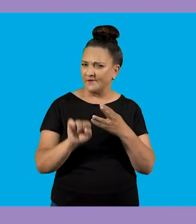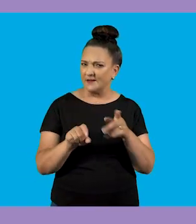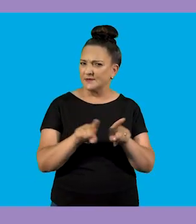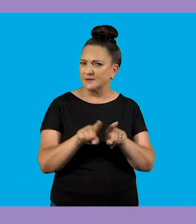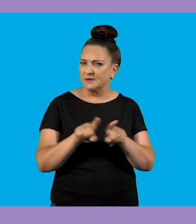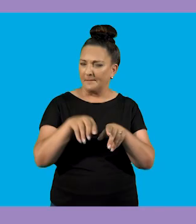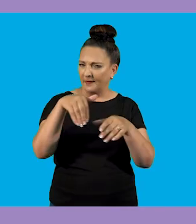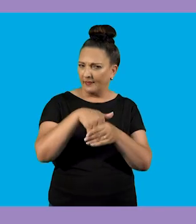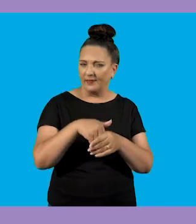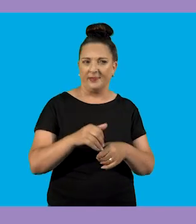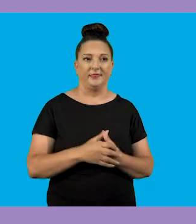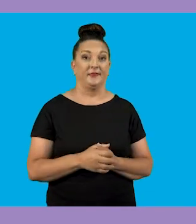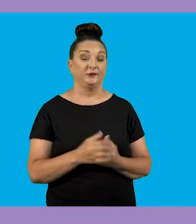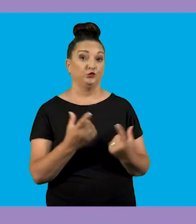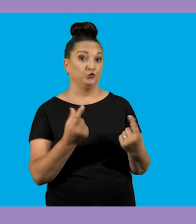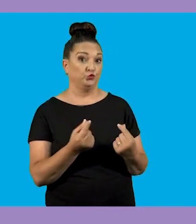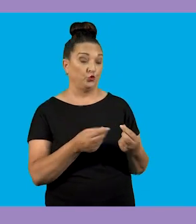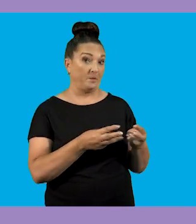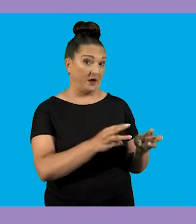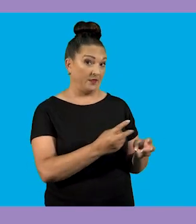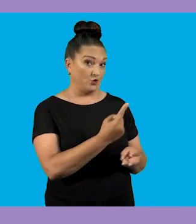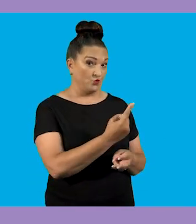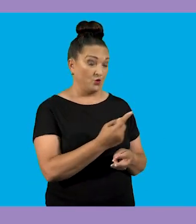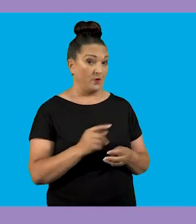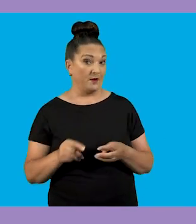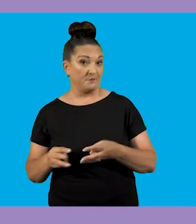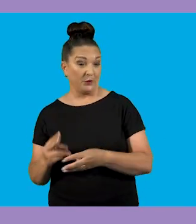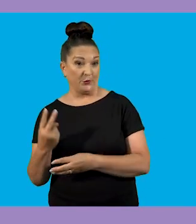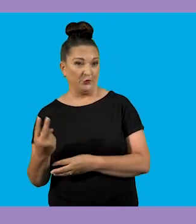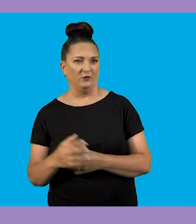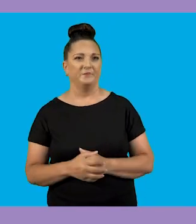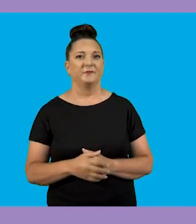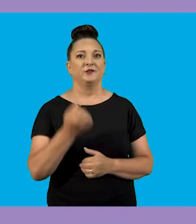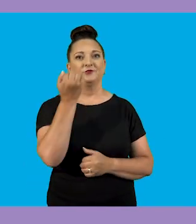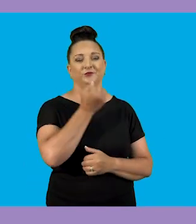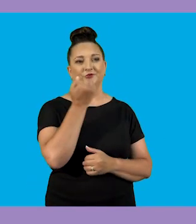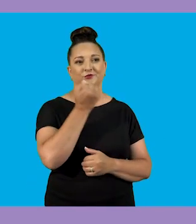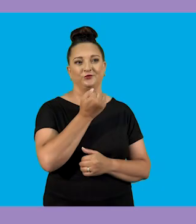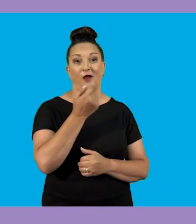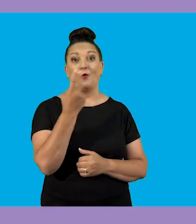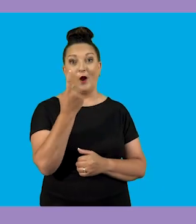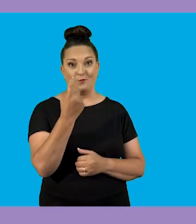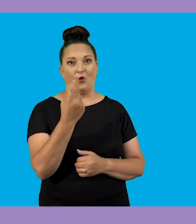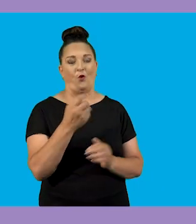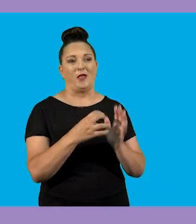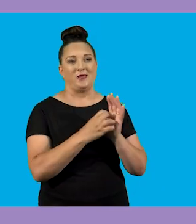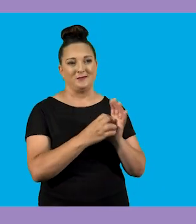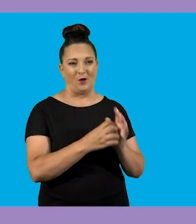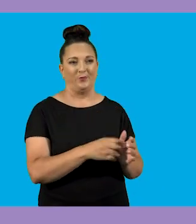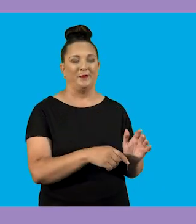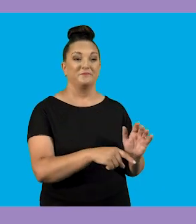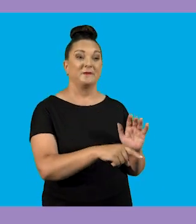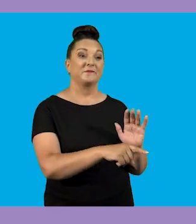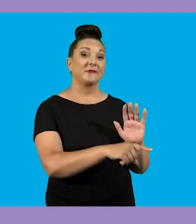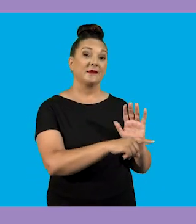So we are going to look at it using two methods. The first, there is a last example of a trinomial, which